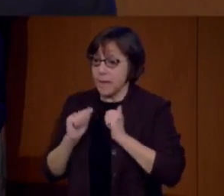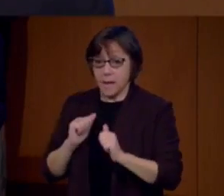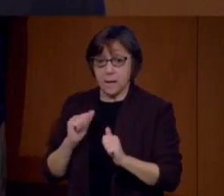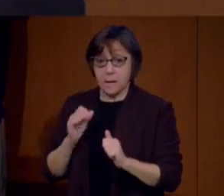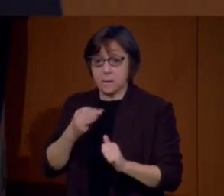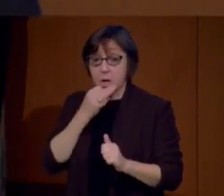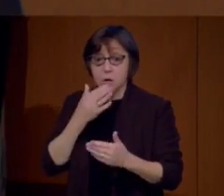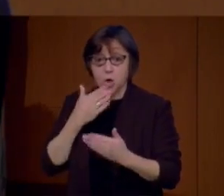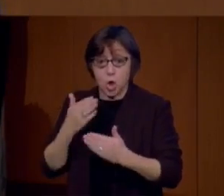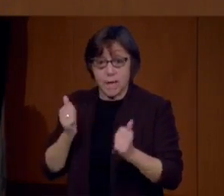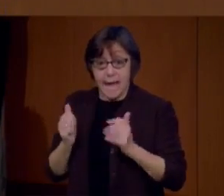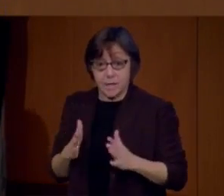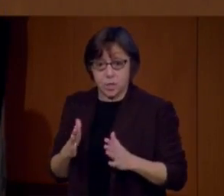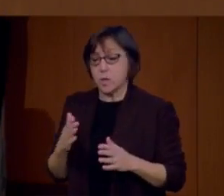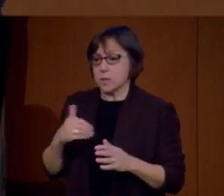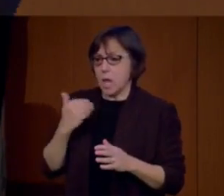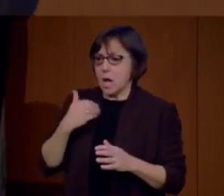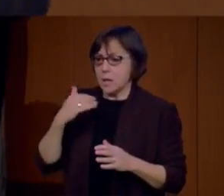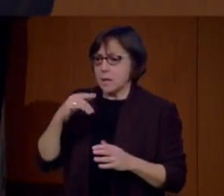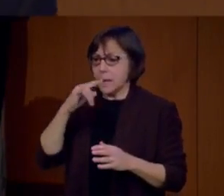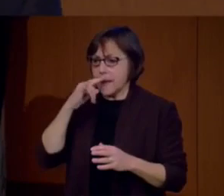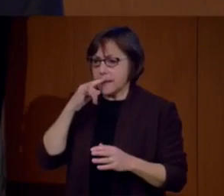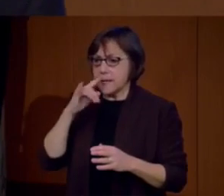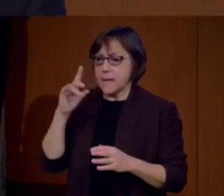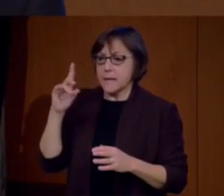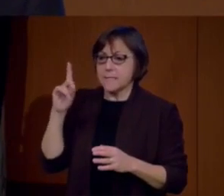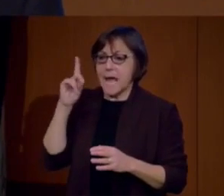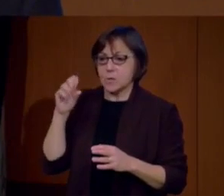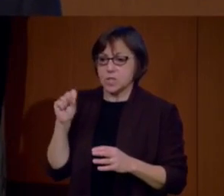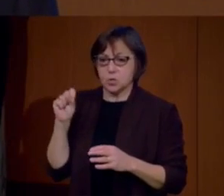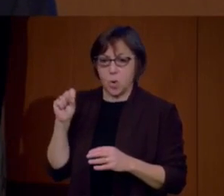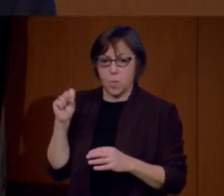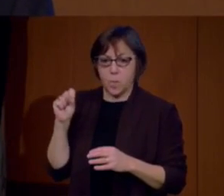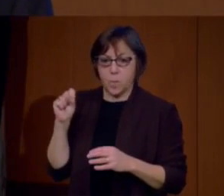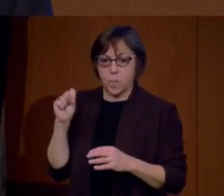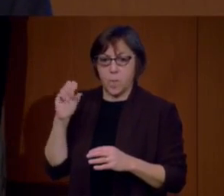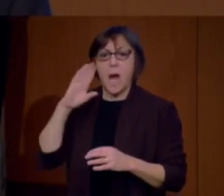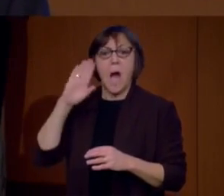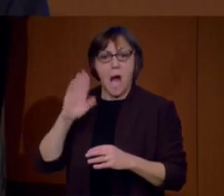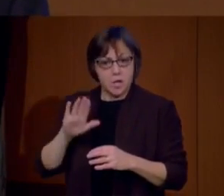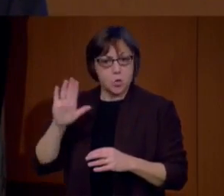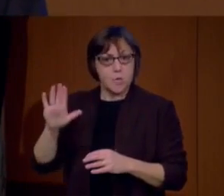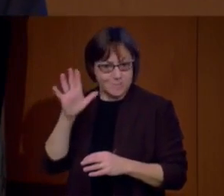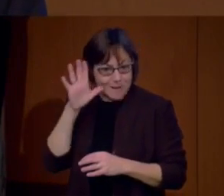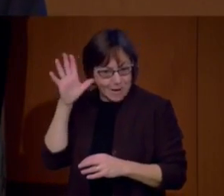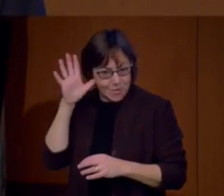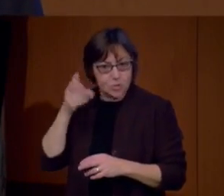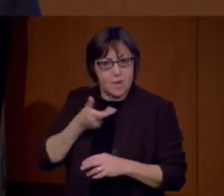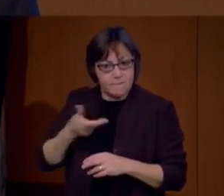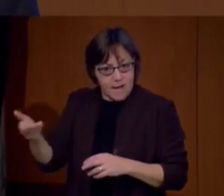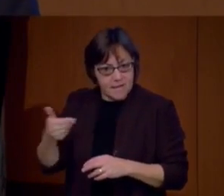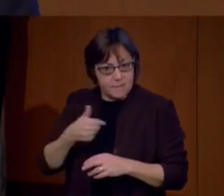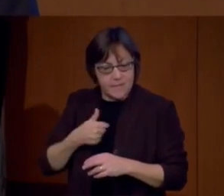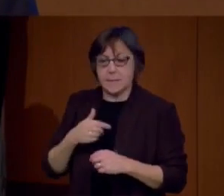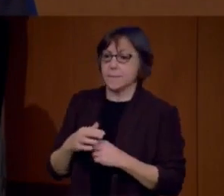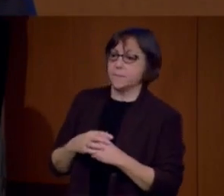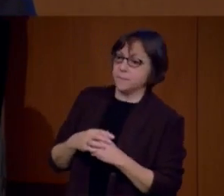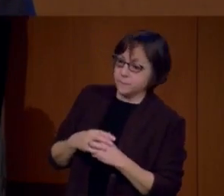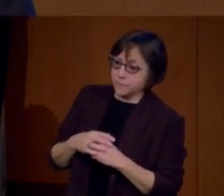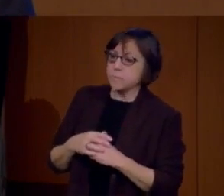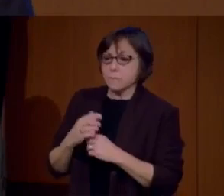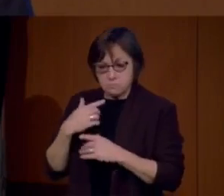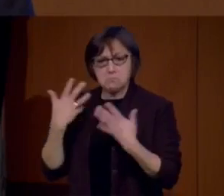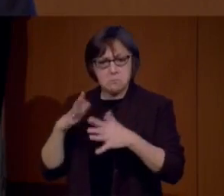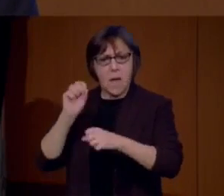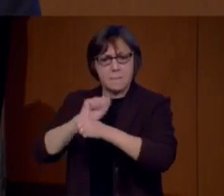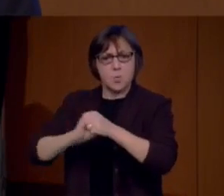actor. A young kid with Down syndrome. I knew his parents, and so they invited me to come up and I'd been